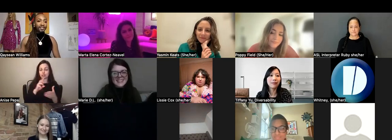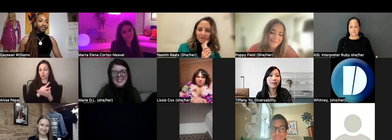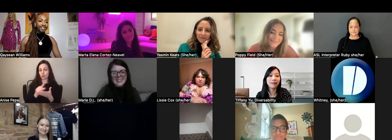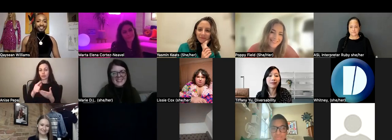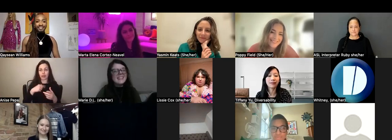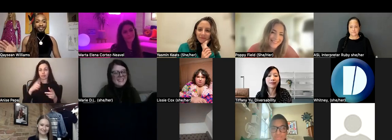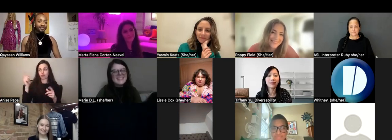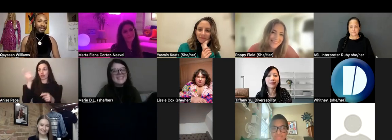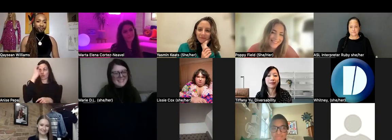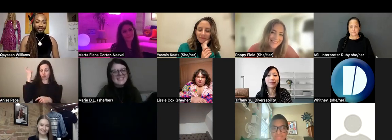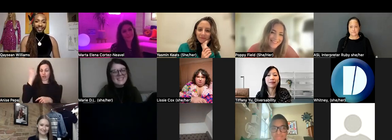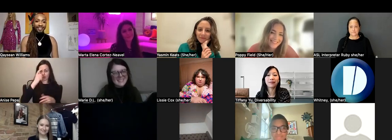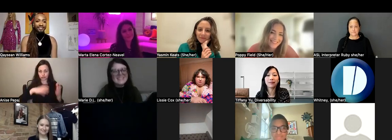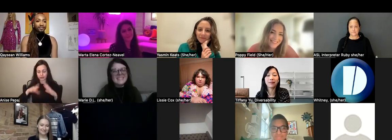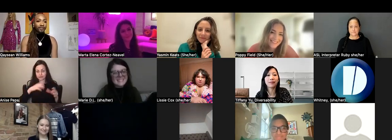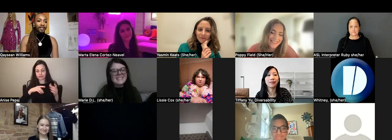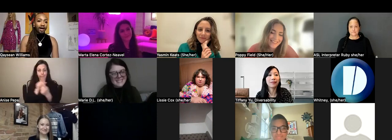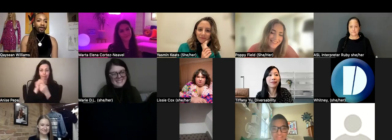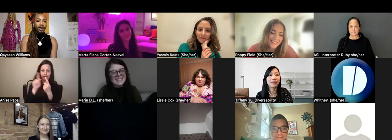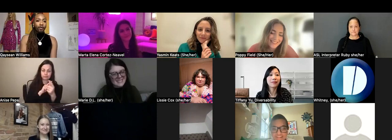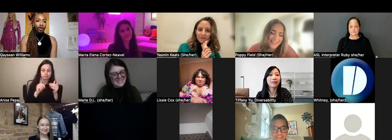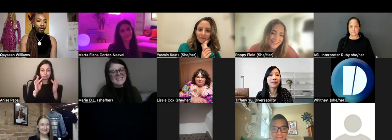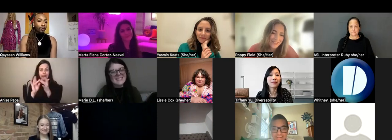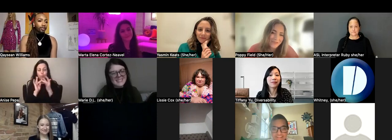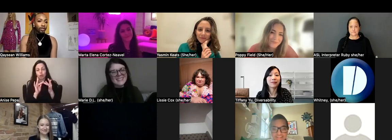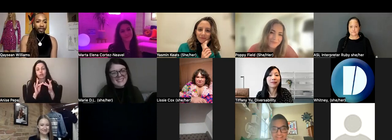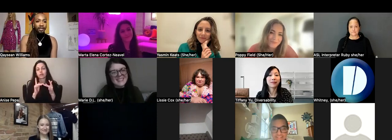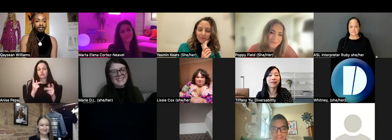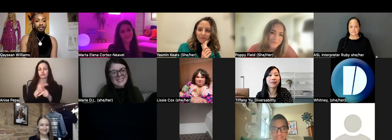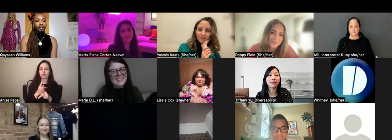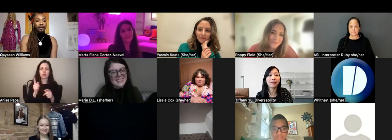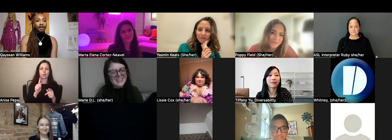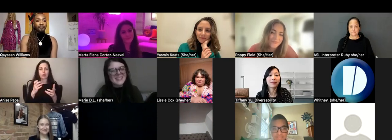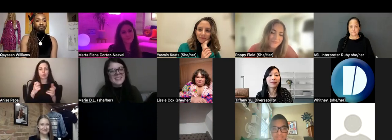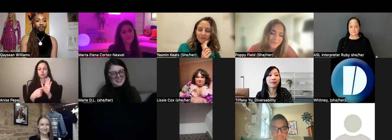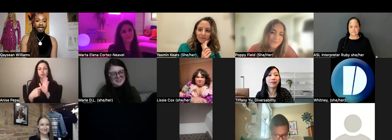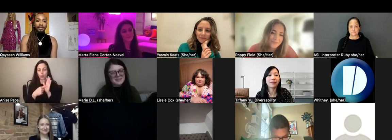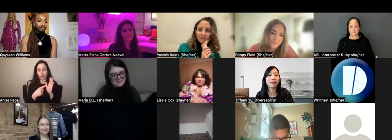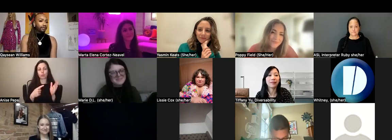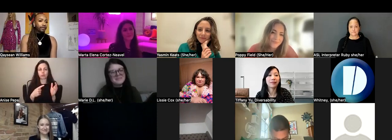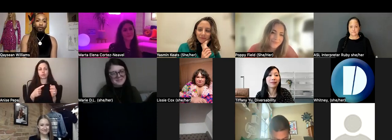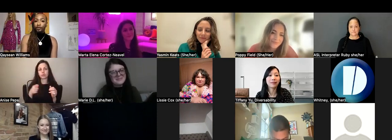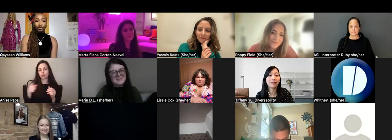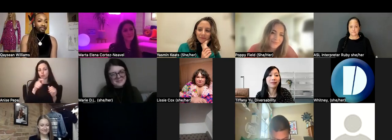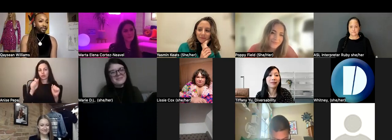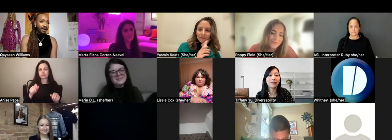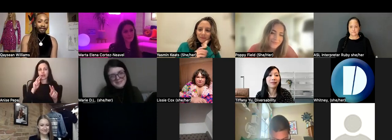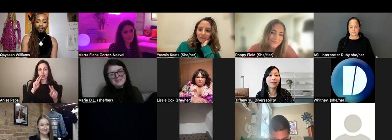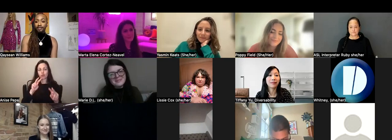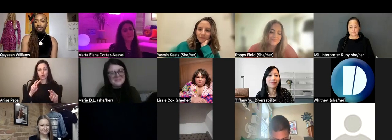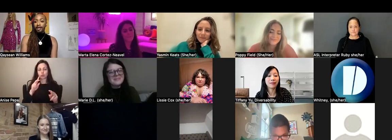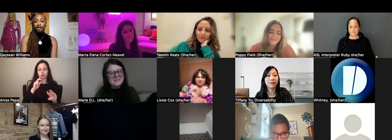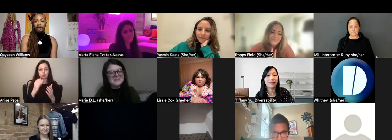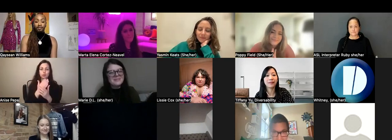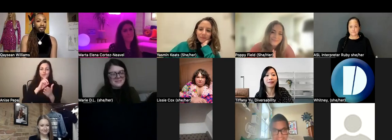and getting dressed and networking and just figuring out where I want to showcase. So you guys can look forward to new